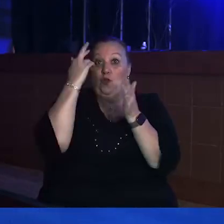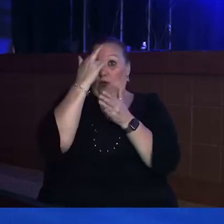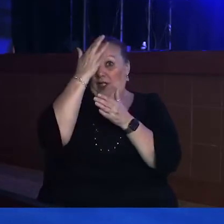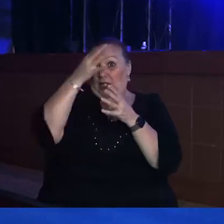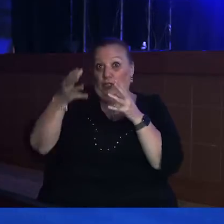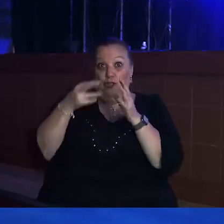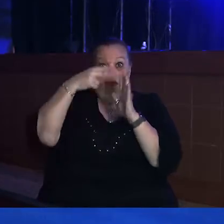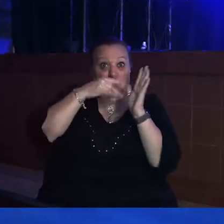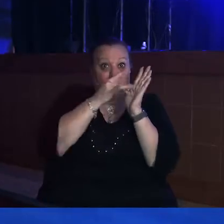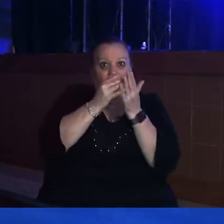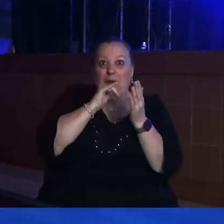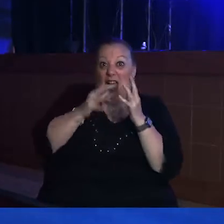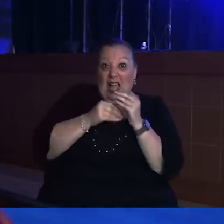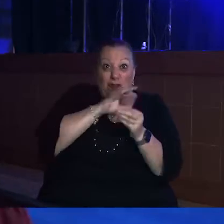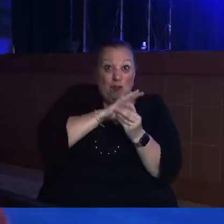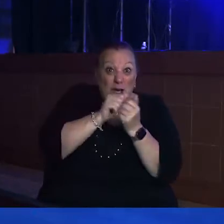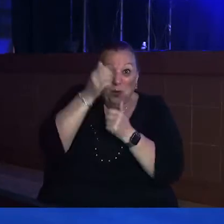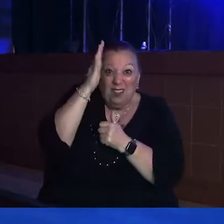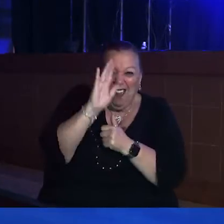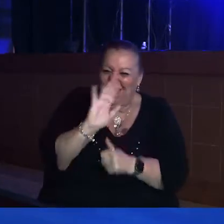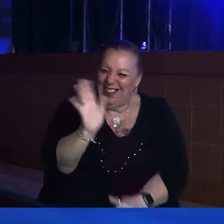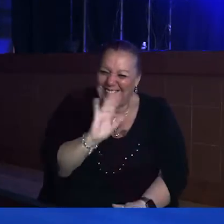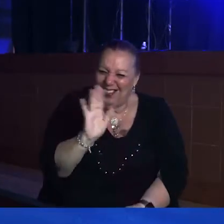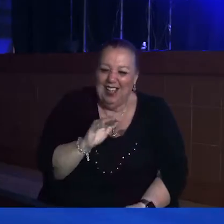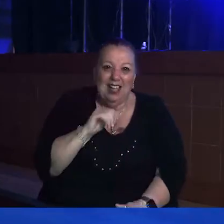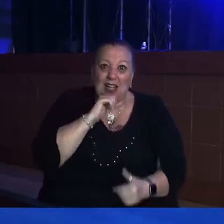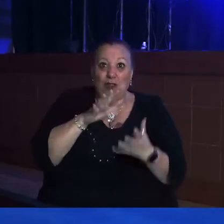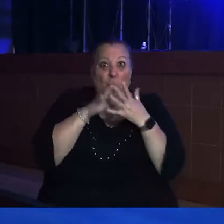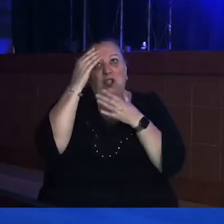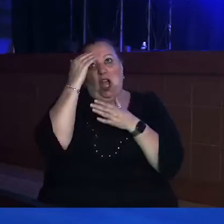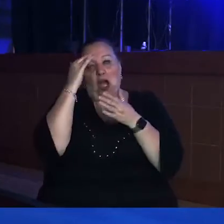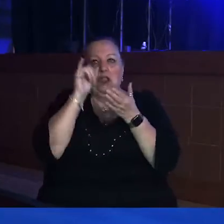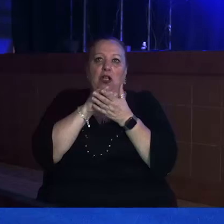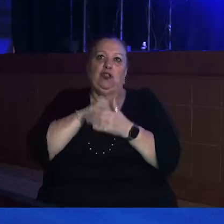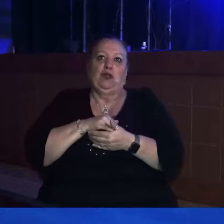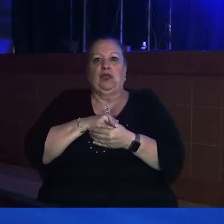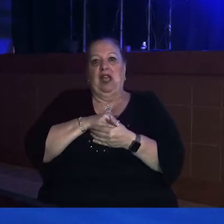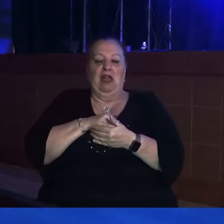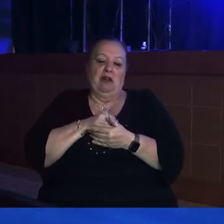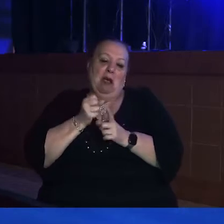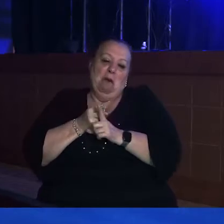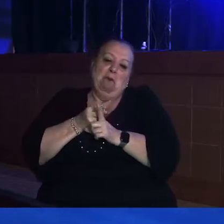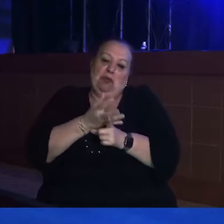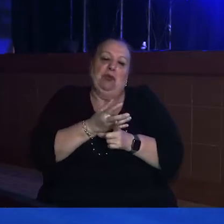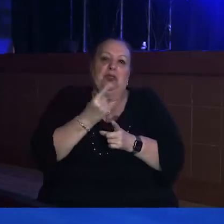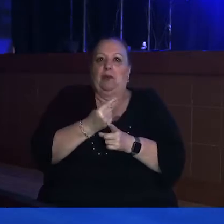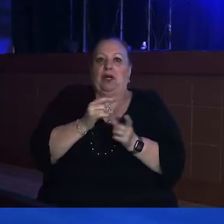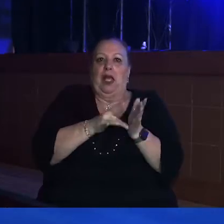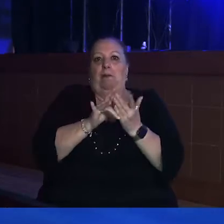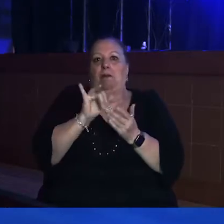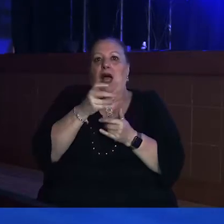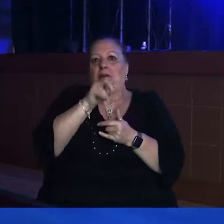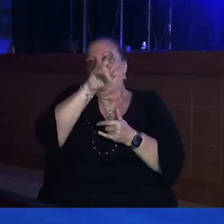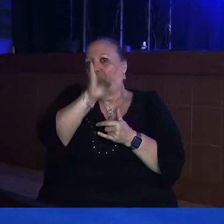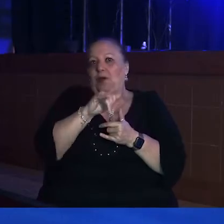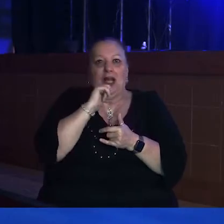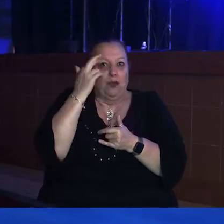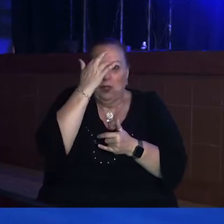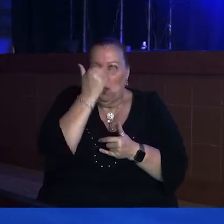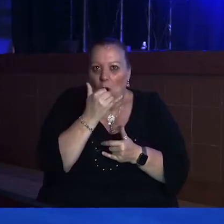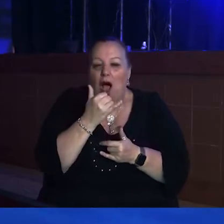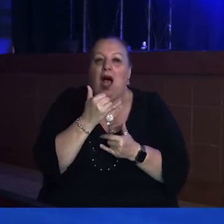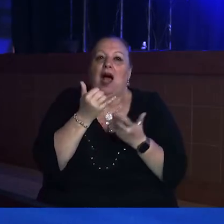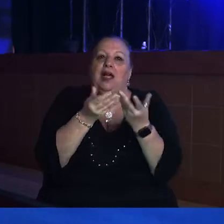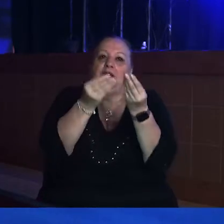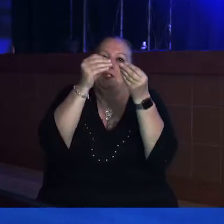The reason to read the Bible is not to get so much knowledge so that you can smoke somebody in Bible jeopardy. That's not the reason. It's to plant yourself